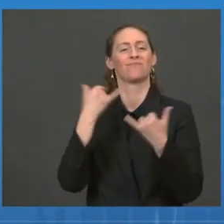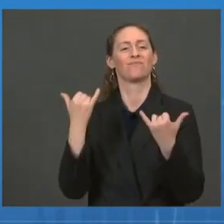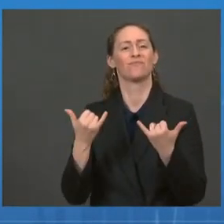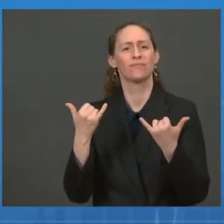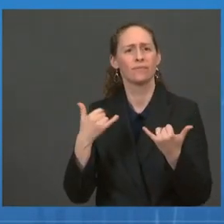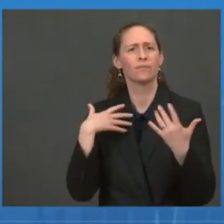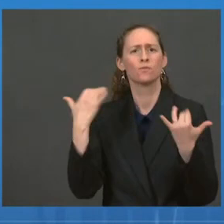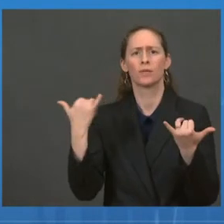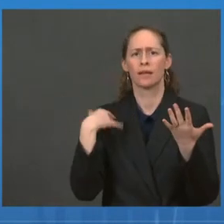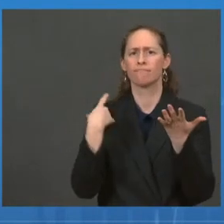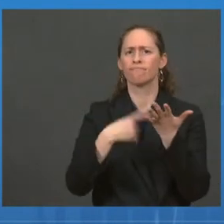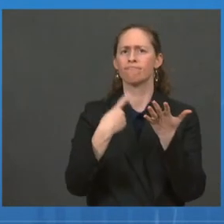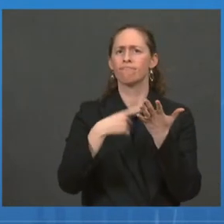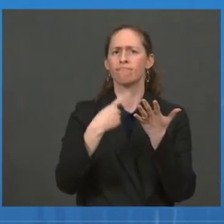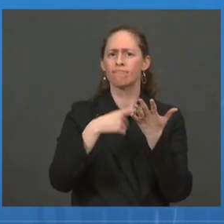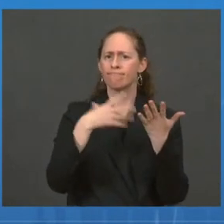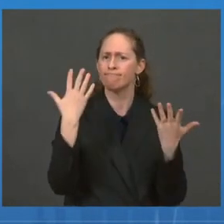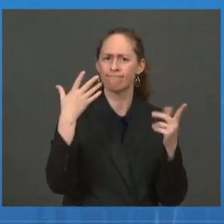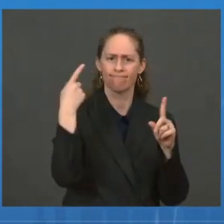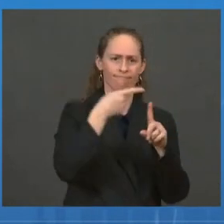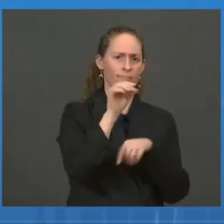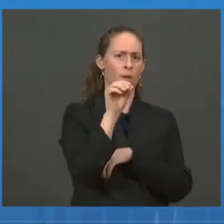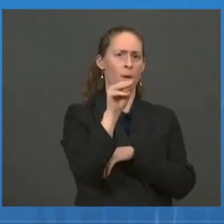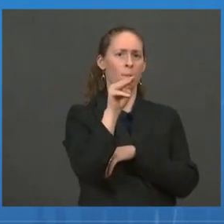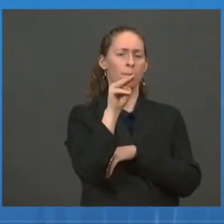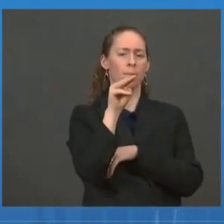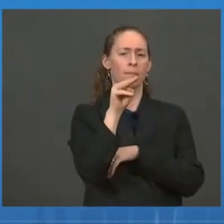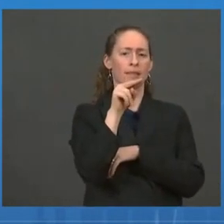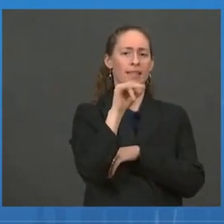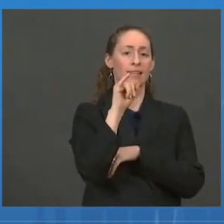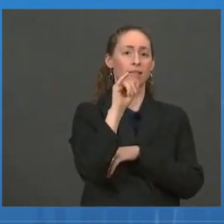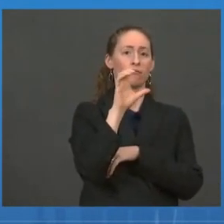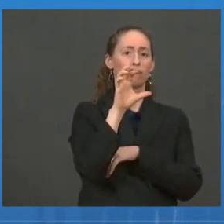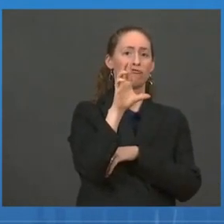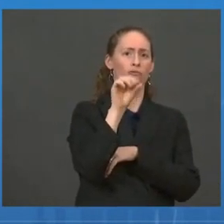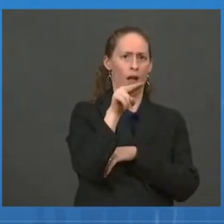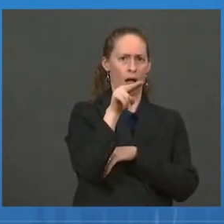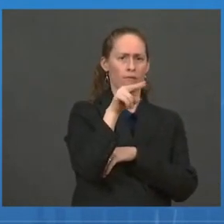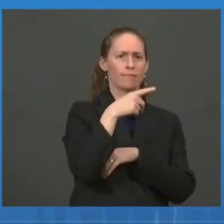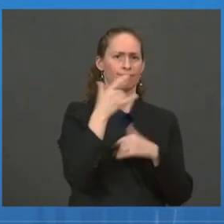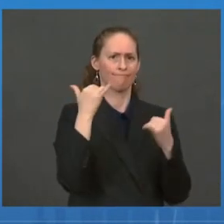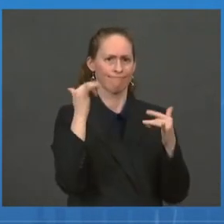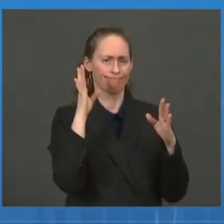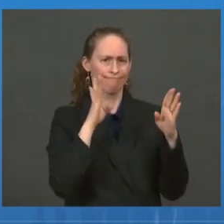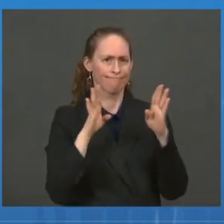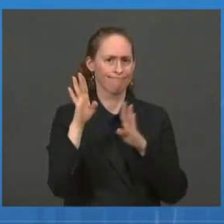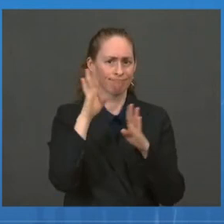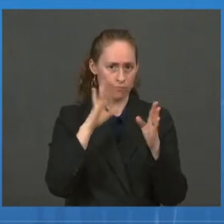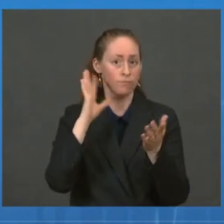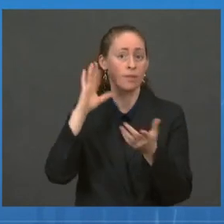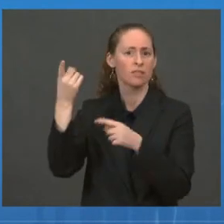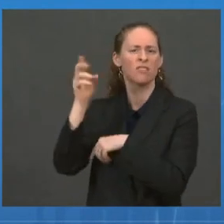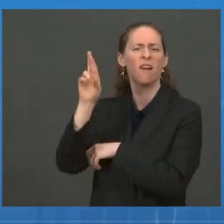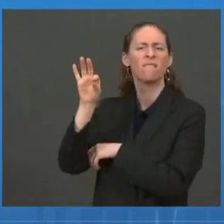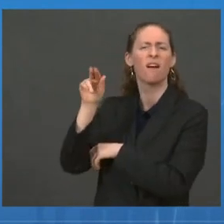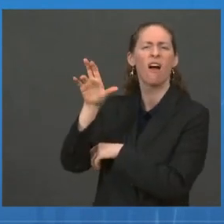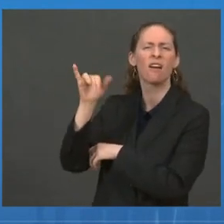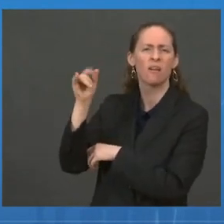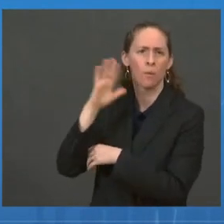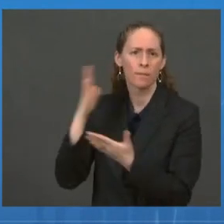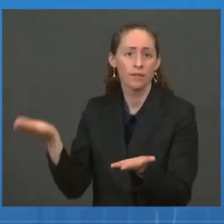malinsky to share the latest on what we know about the variant what we're doing to be prepared for it in the